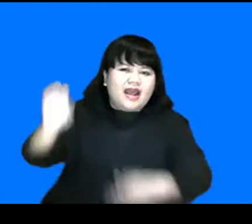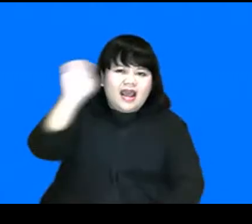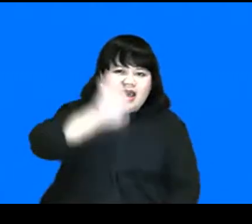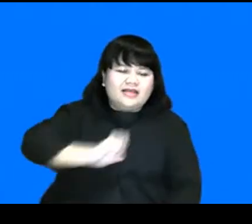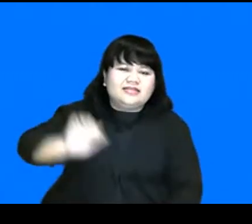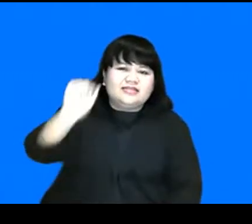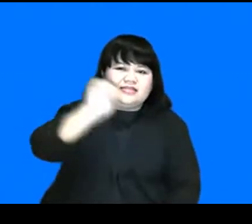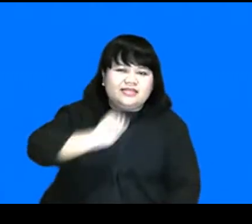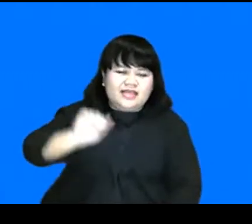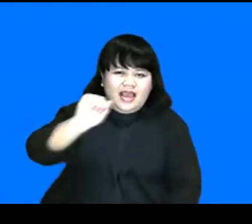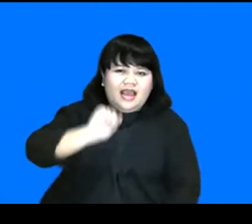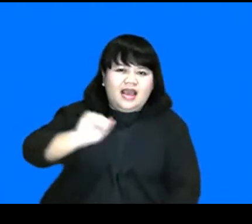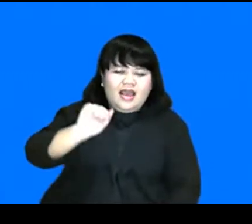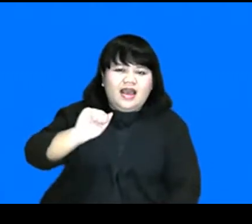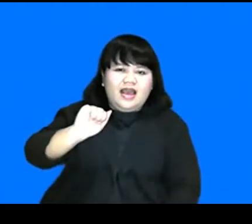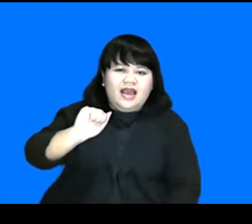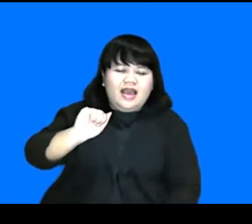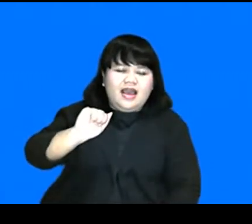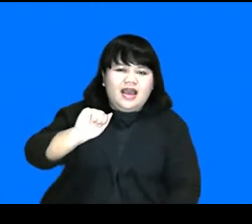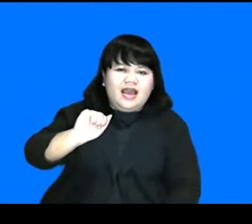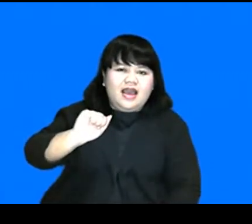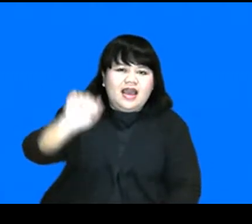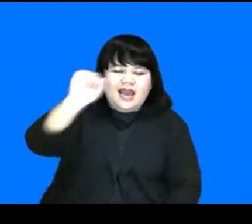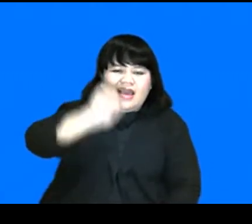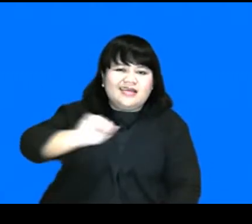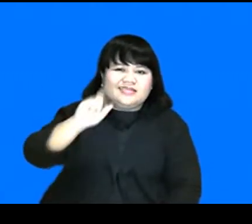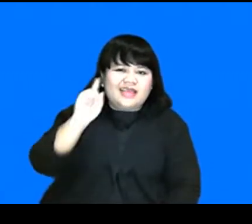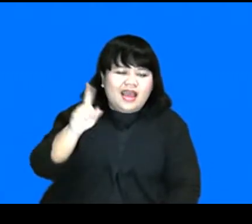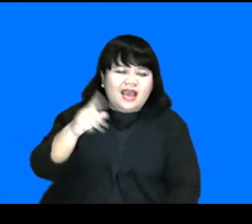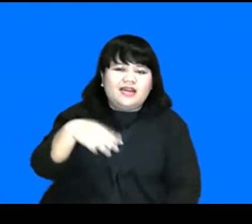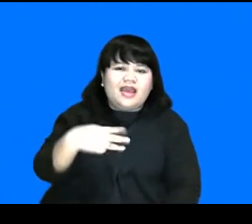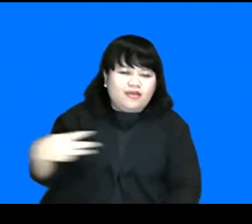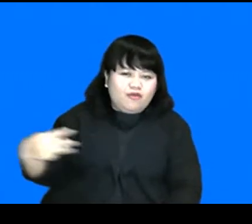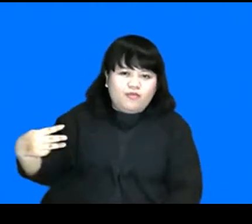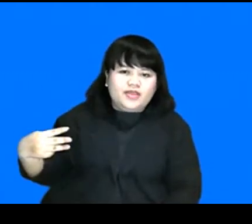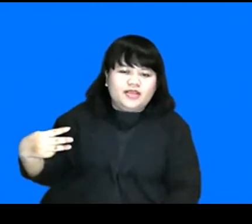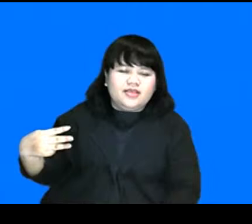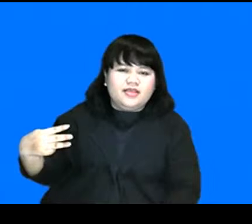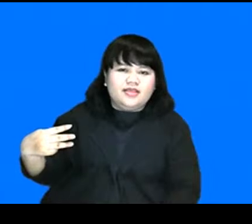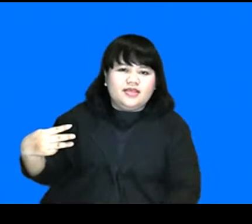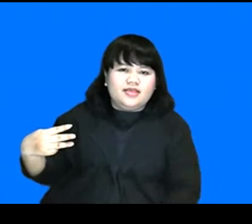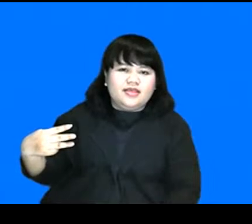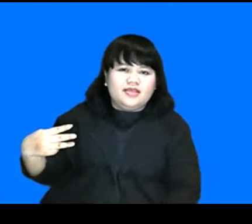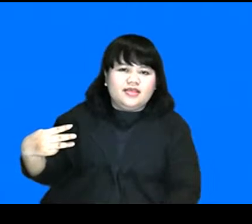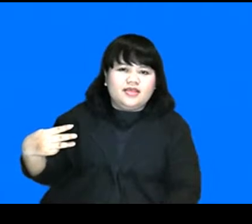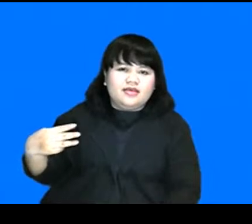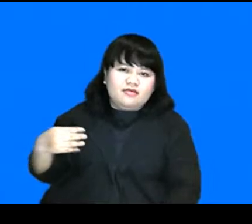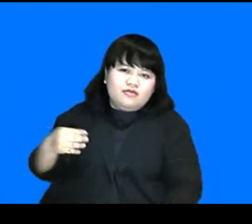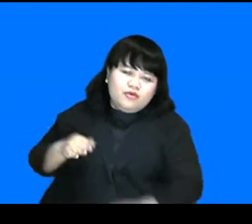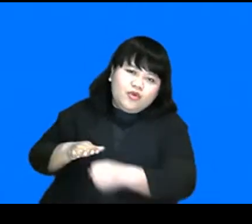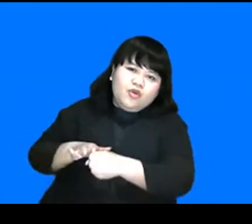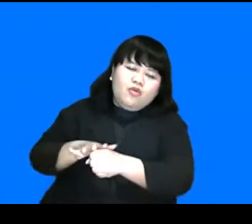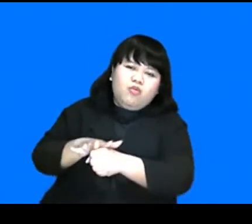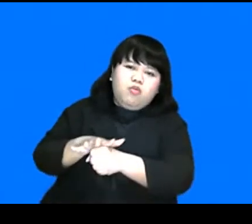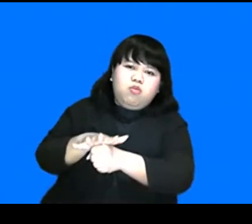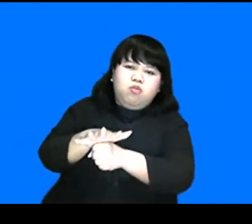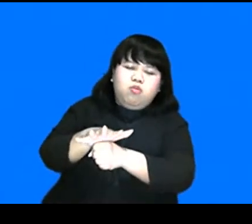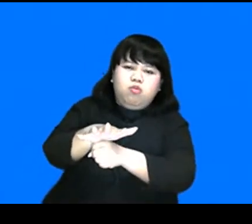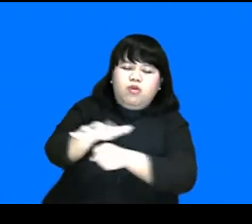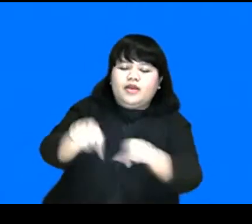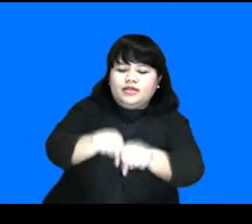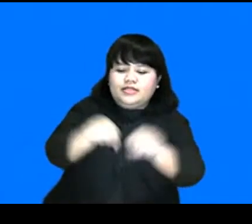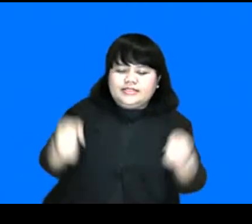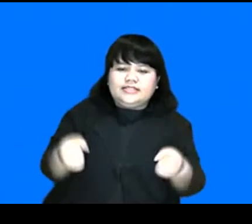have undermined public systems of education and health. Mm-hmm. And so once you completely, you know, discredit